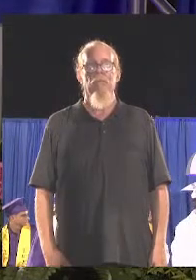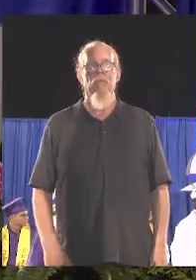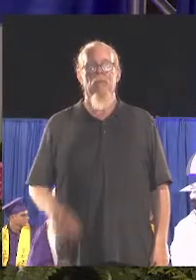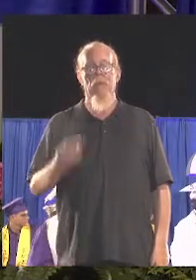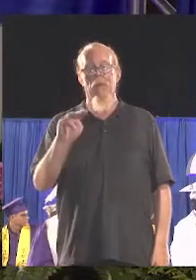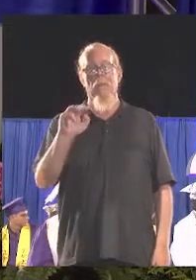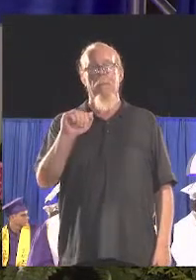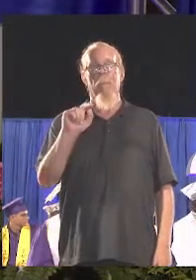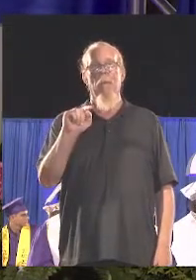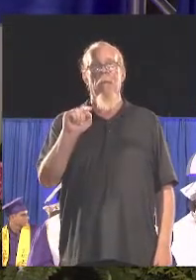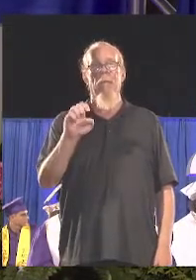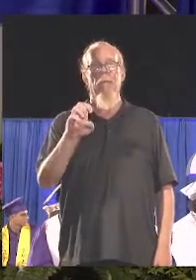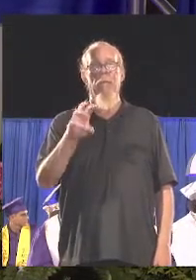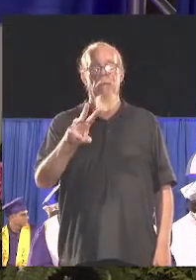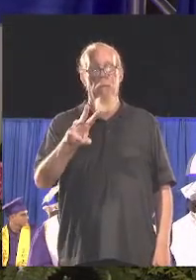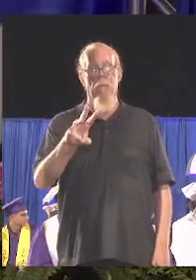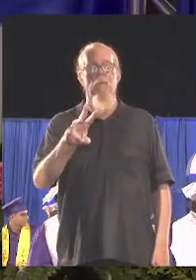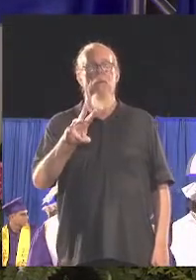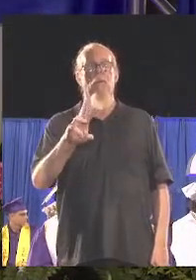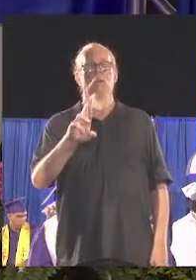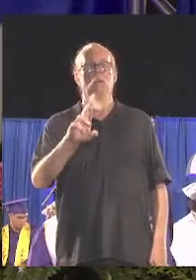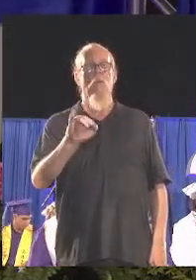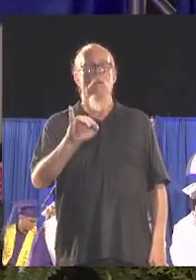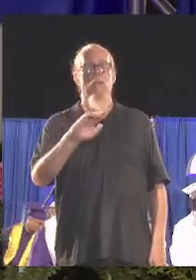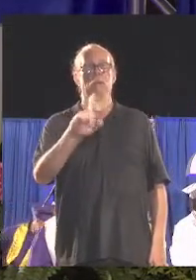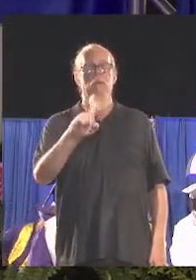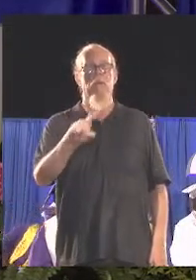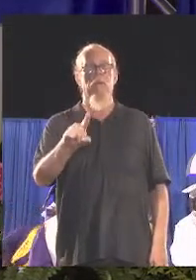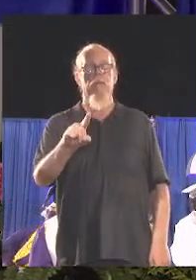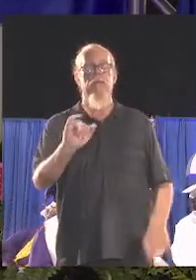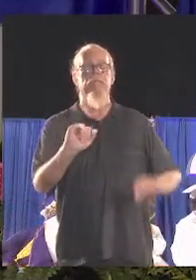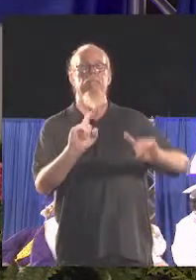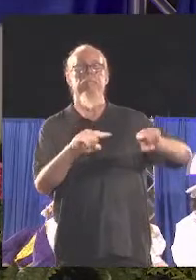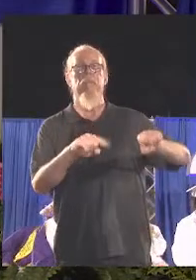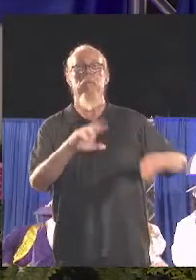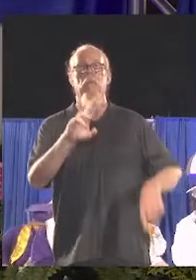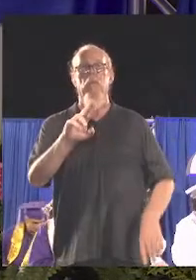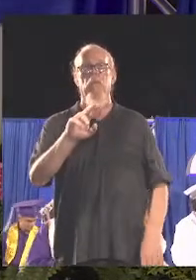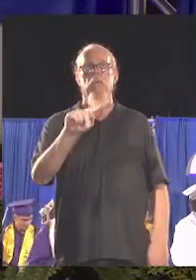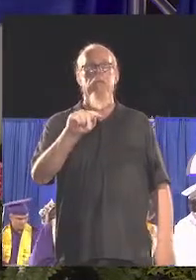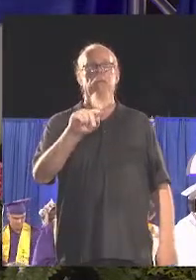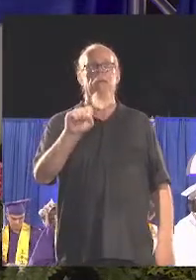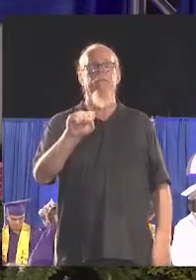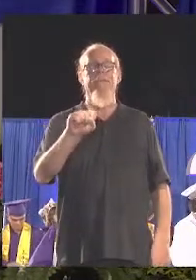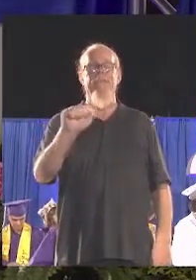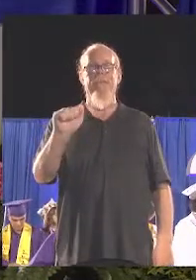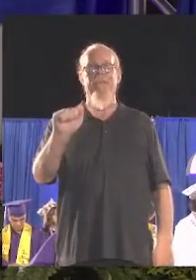Matthew X. Ramirez, the University of Texas, San Antonio.